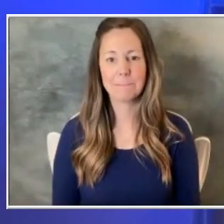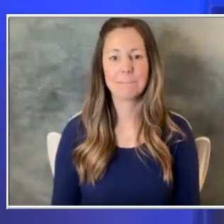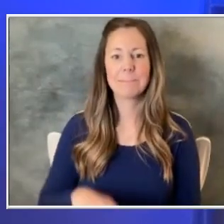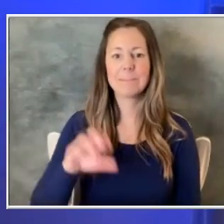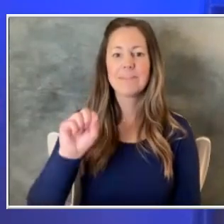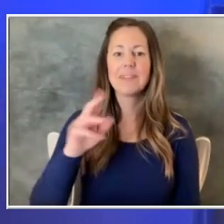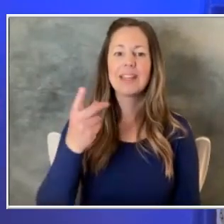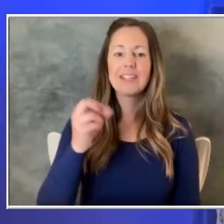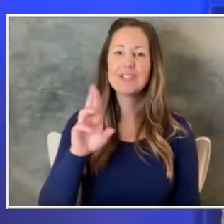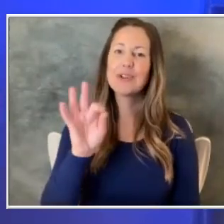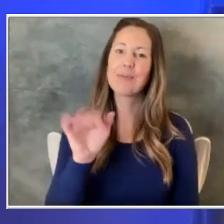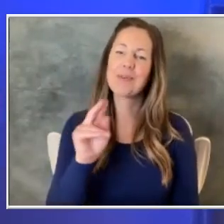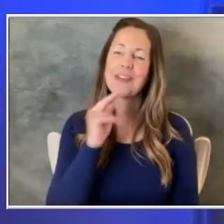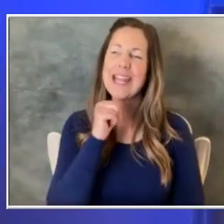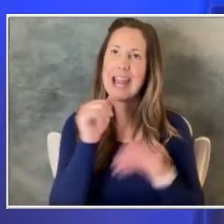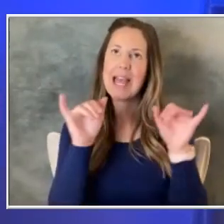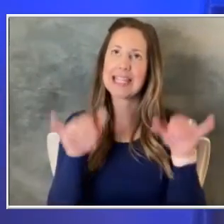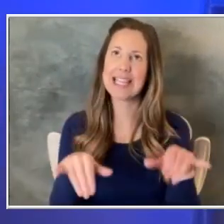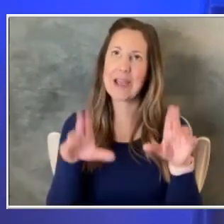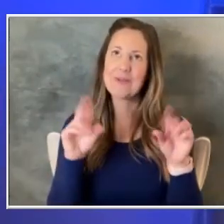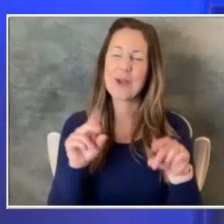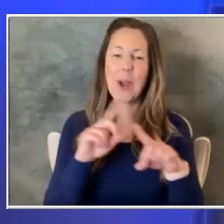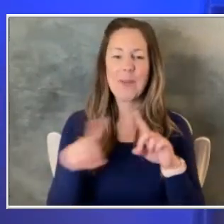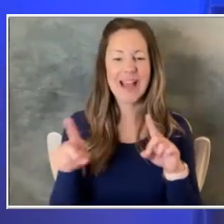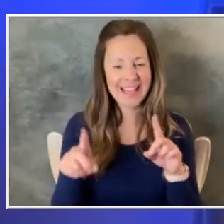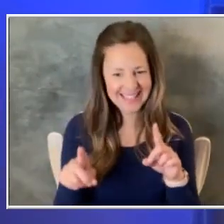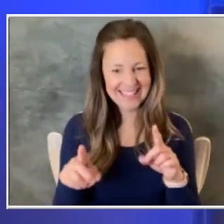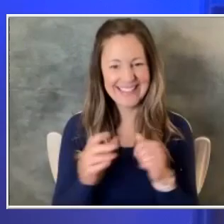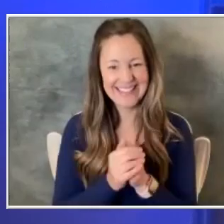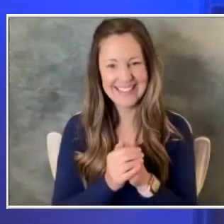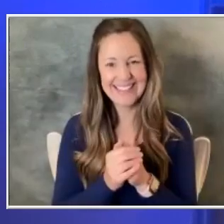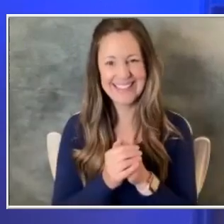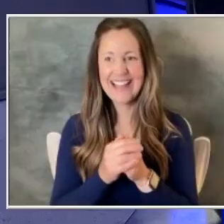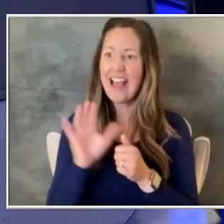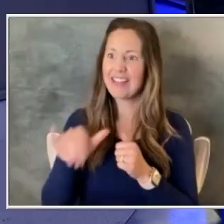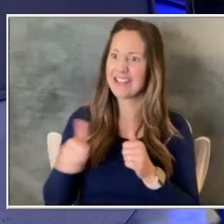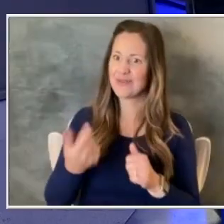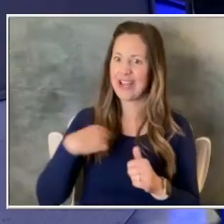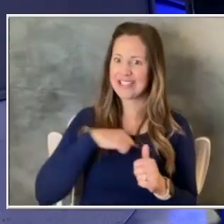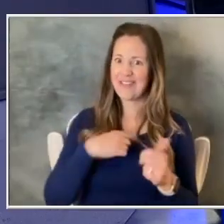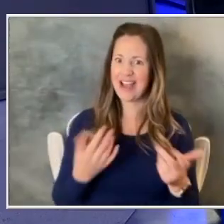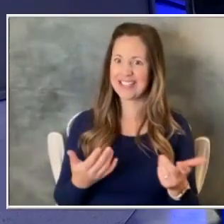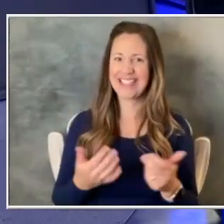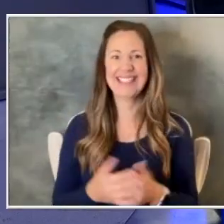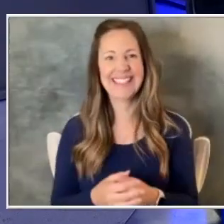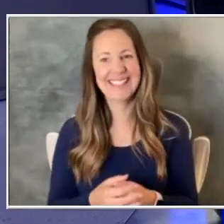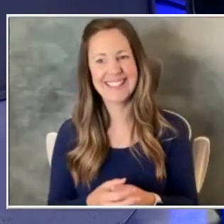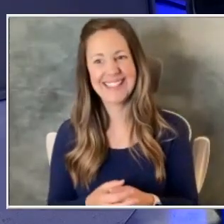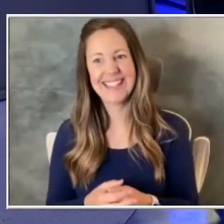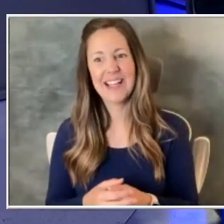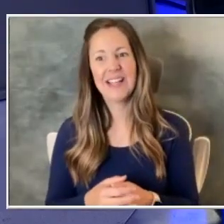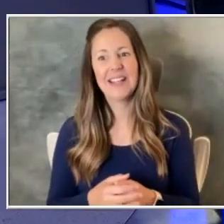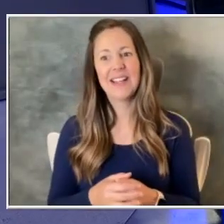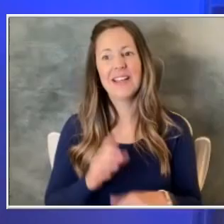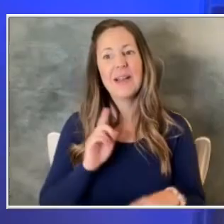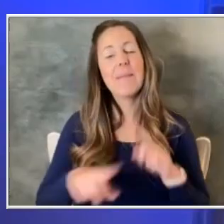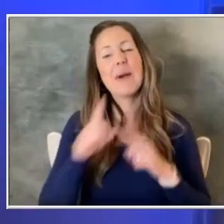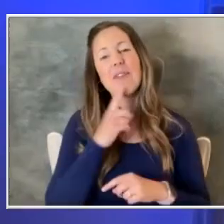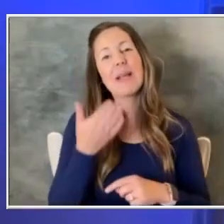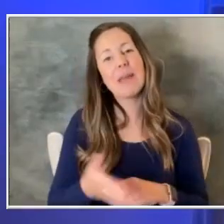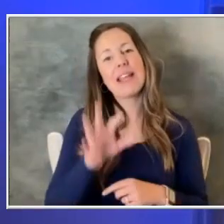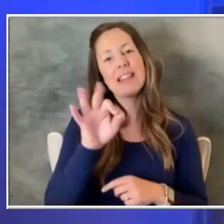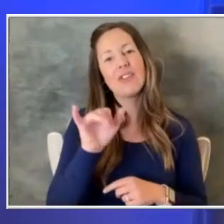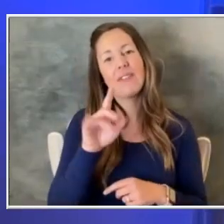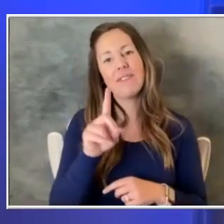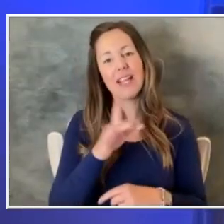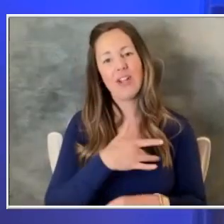same, but being on that field. But that's the rest of us. Come on, tell us it feels the same. Being on the field is really special. Yeah, tell us more about